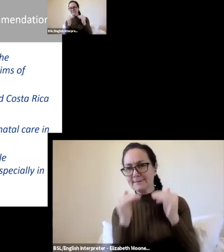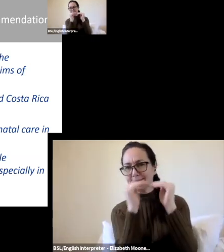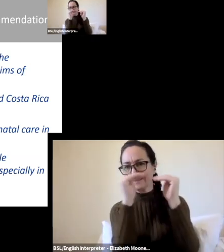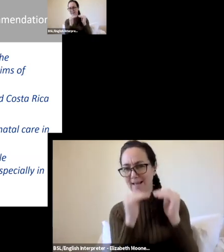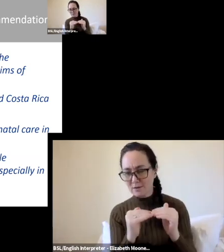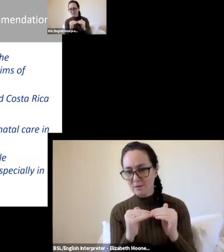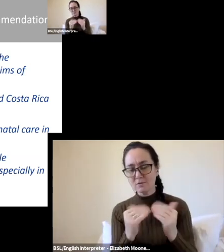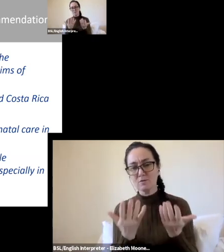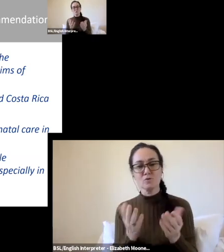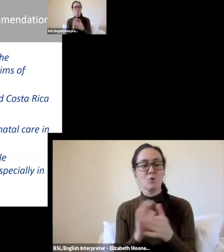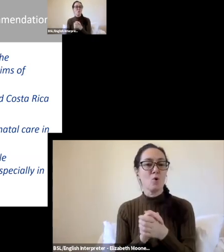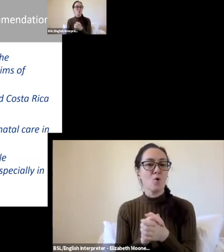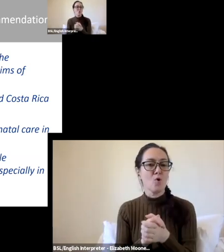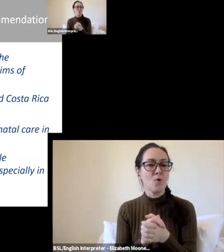to